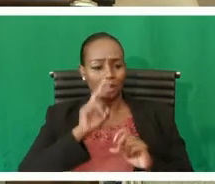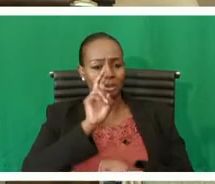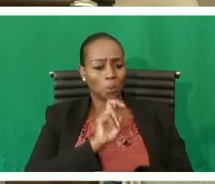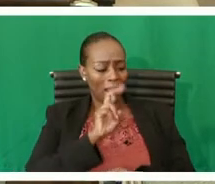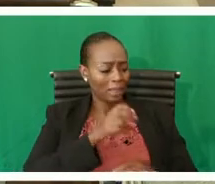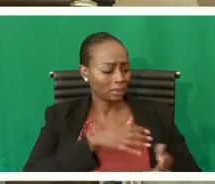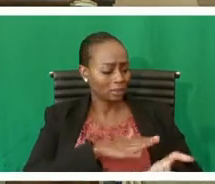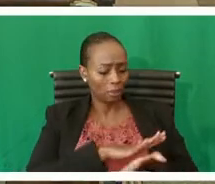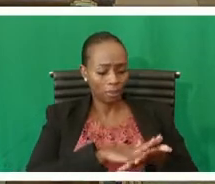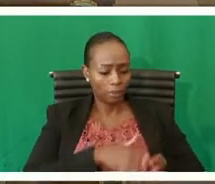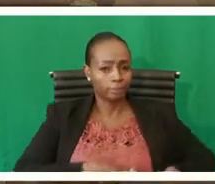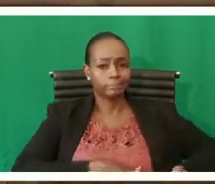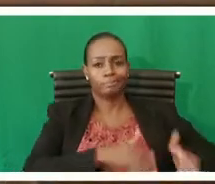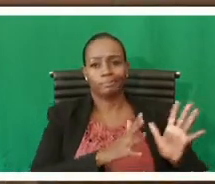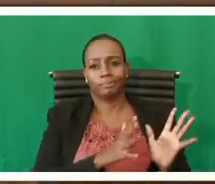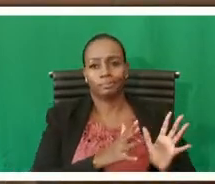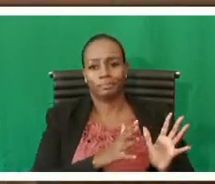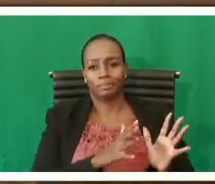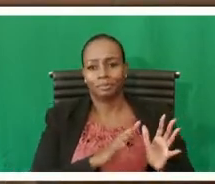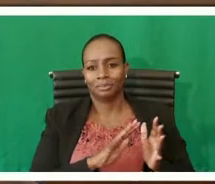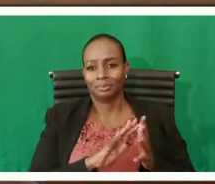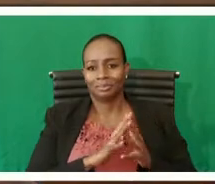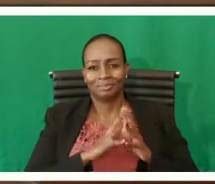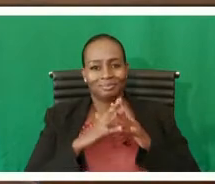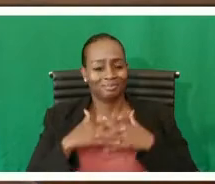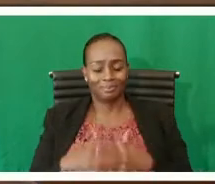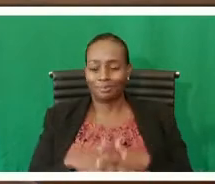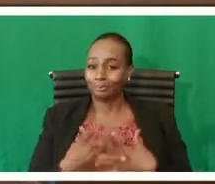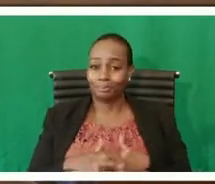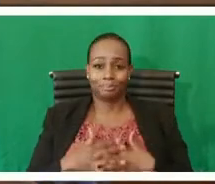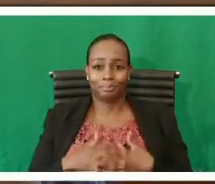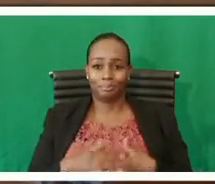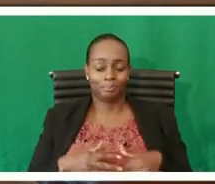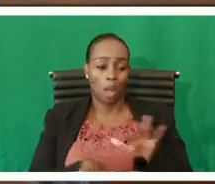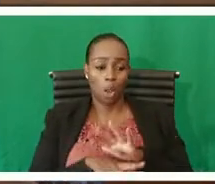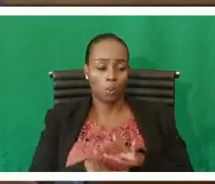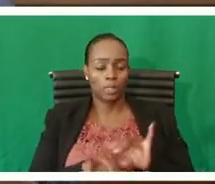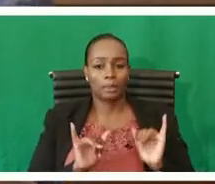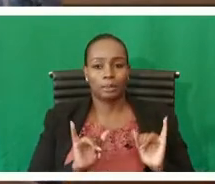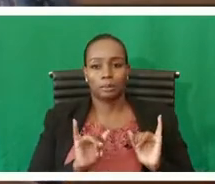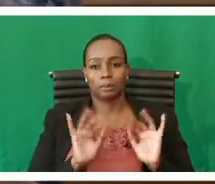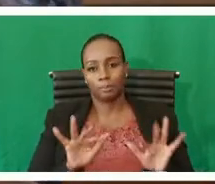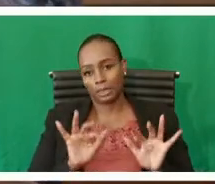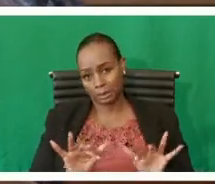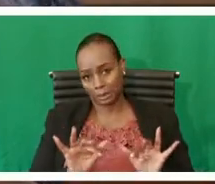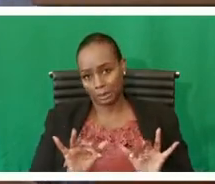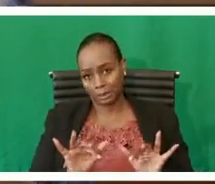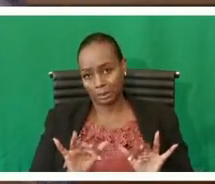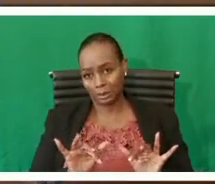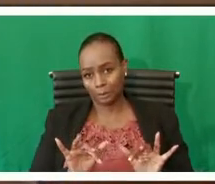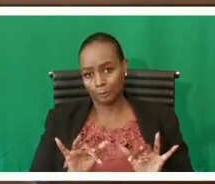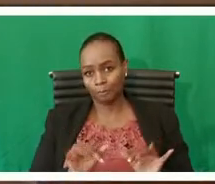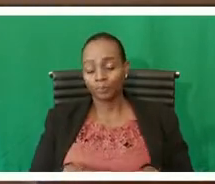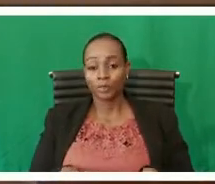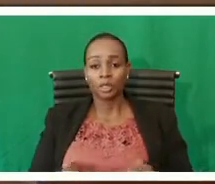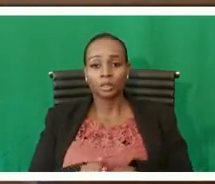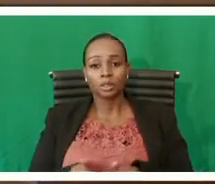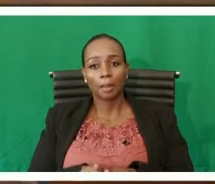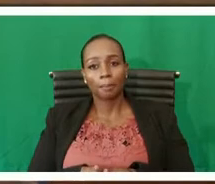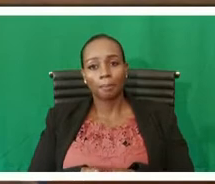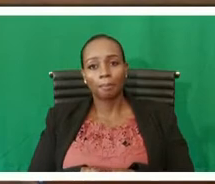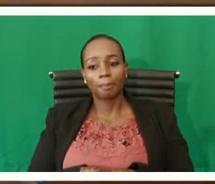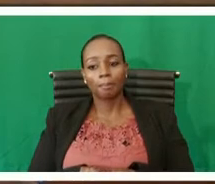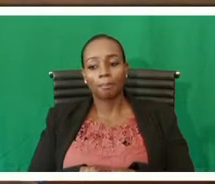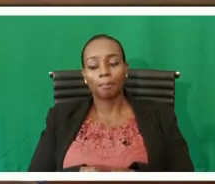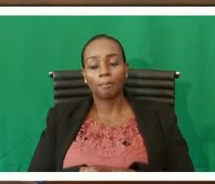matha, ke kore ho ntse ho le hobe fela makeisheneng a rona. In Mangaung,